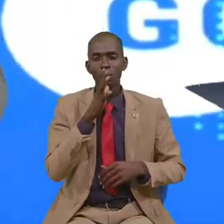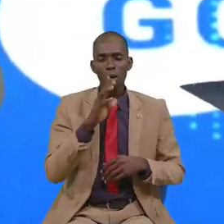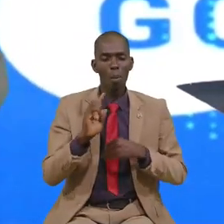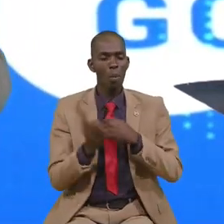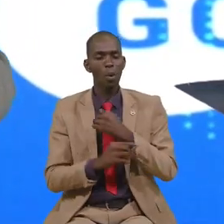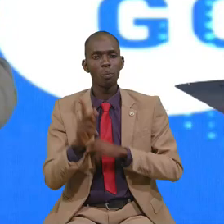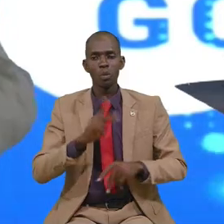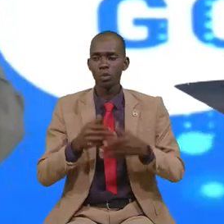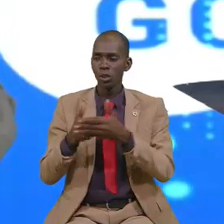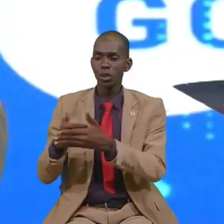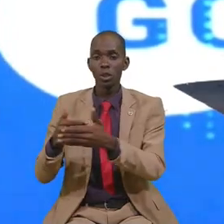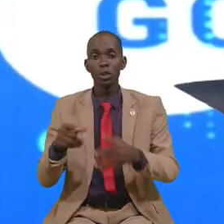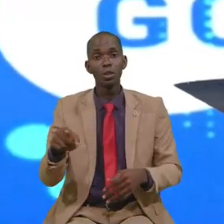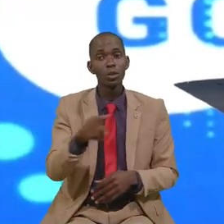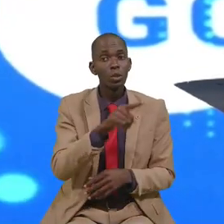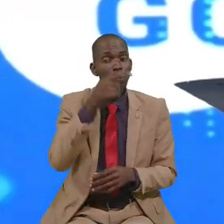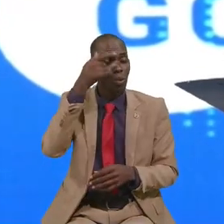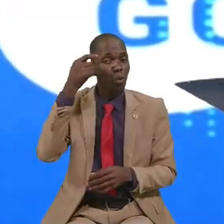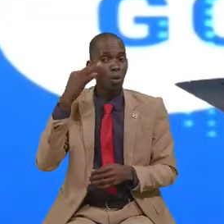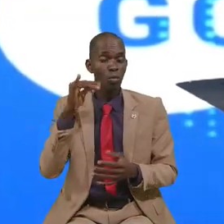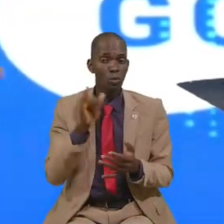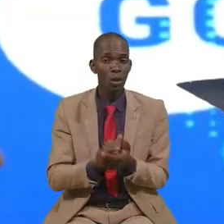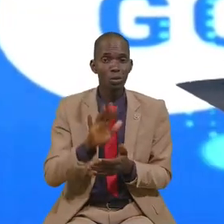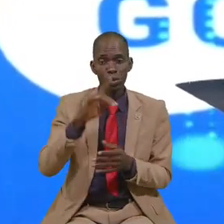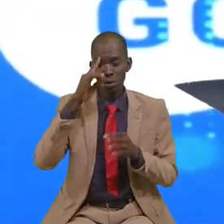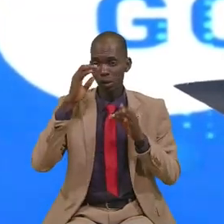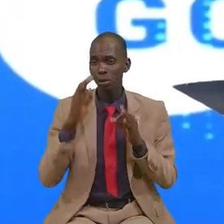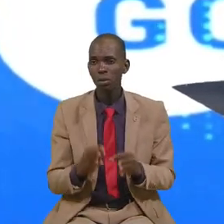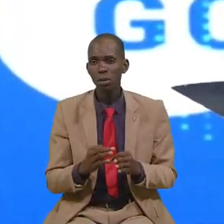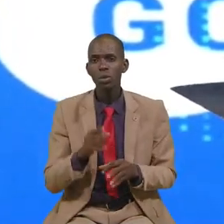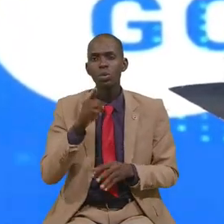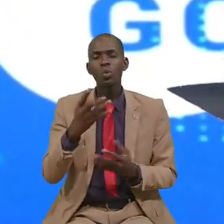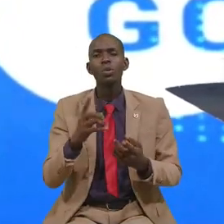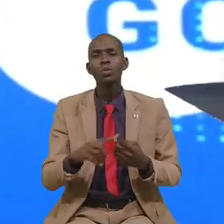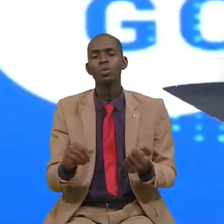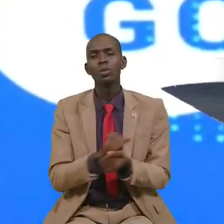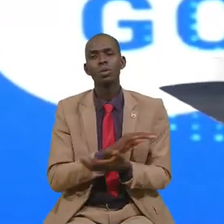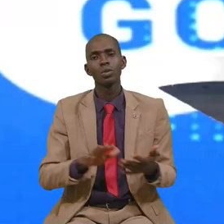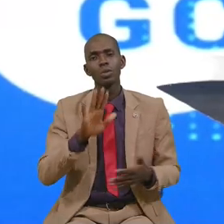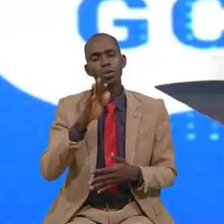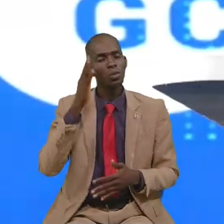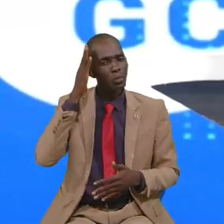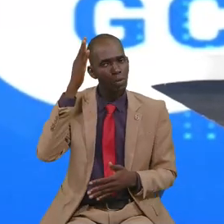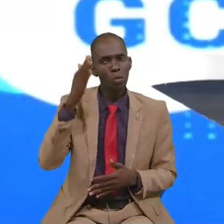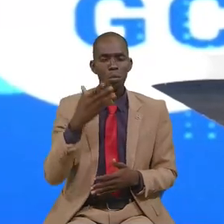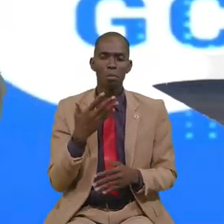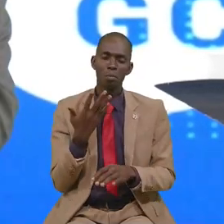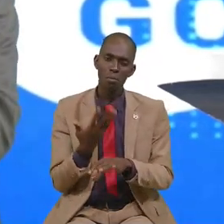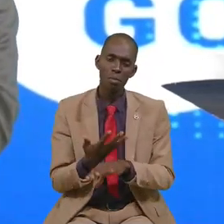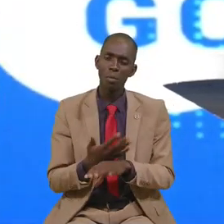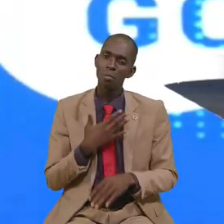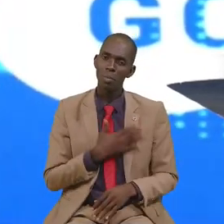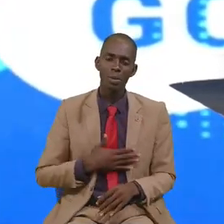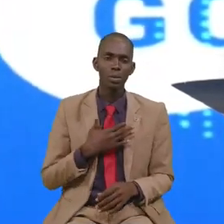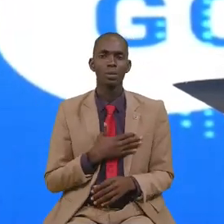there because of that decision. You want to ruin your career? Please. You want to